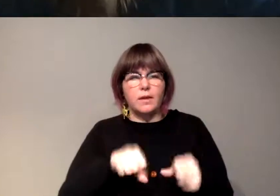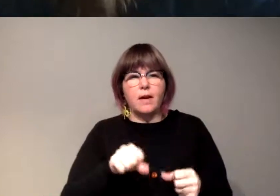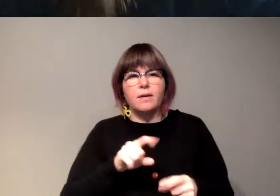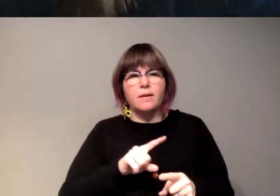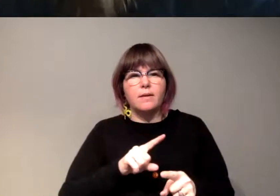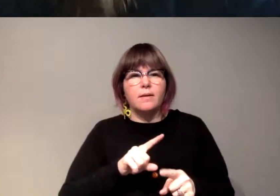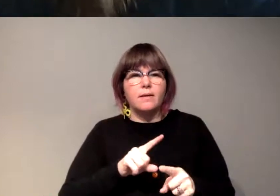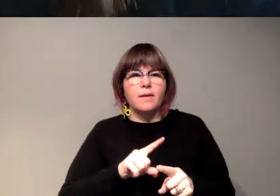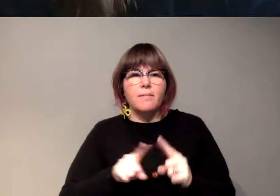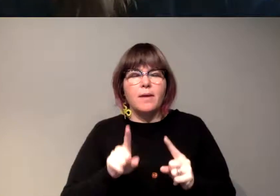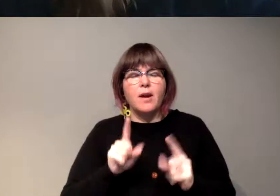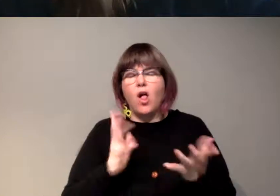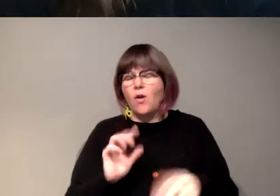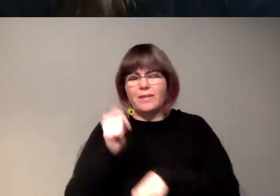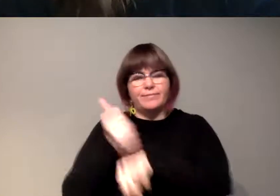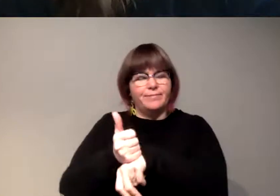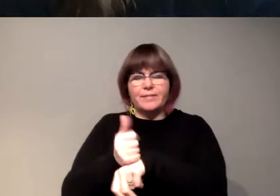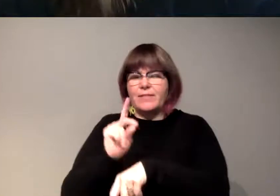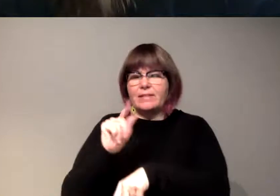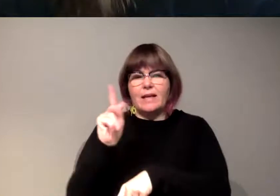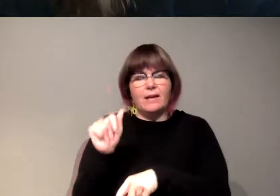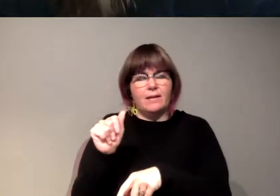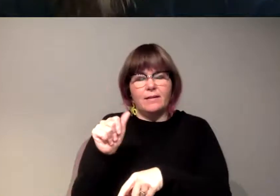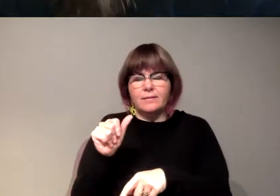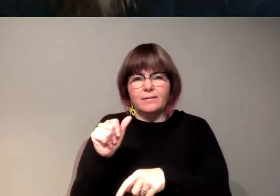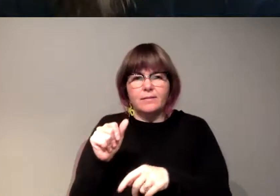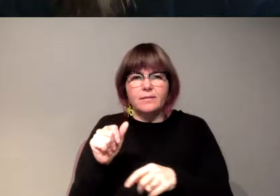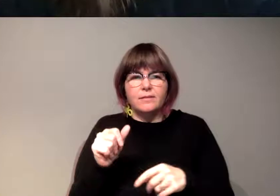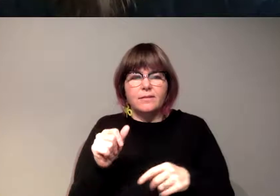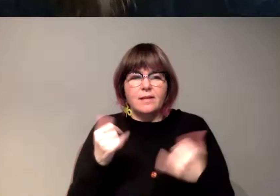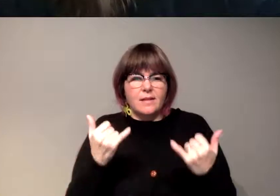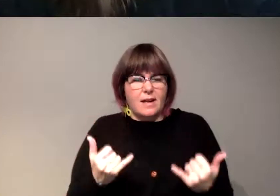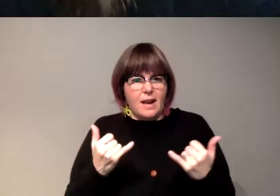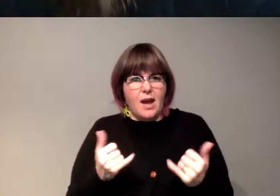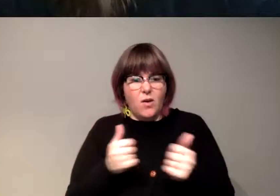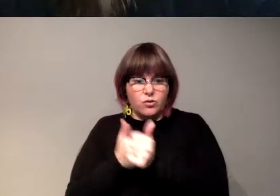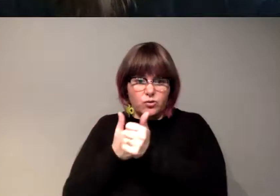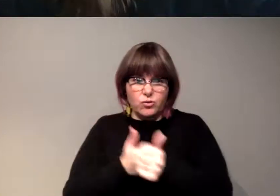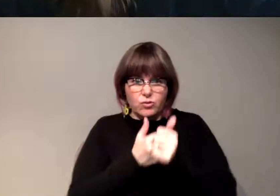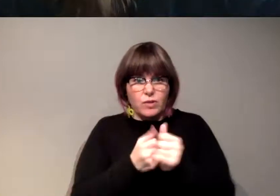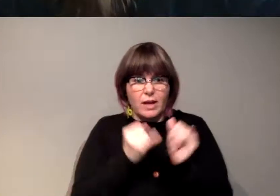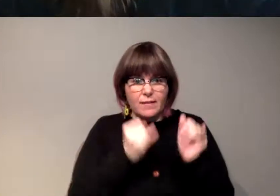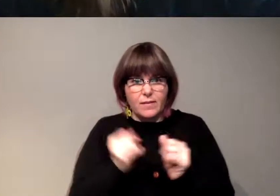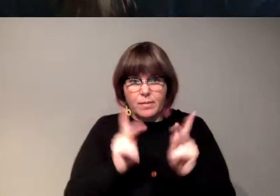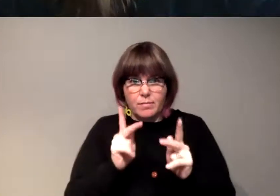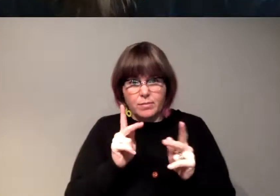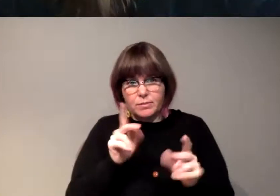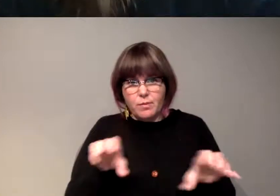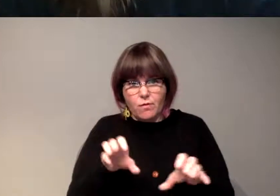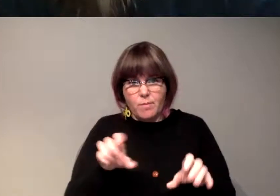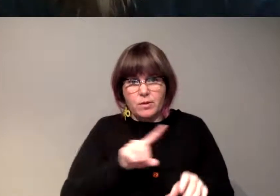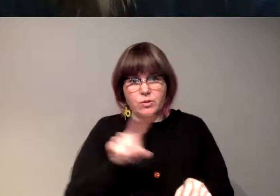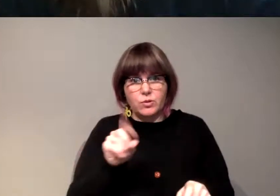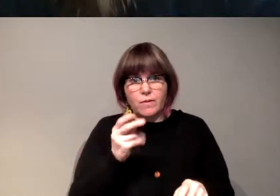a curated set of data. We don't have a way right now to track individual people's performance on Zooniverse